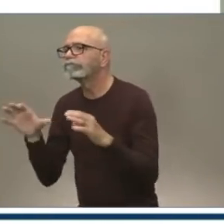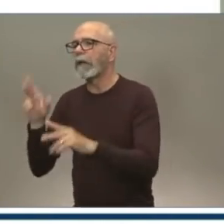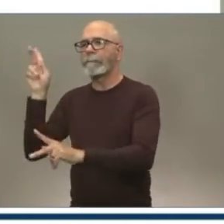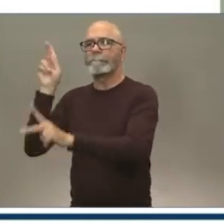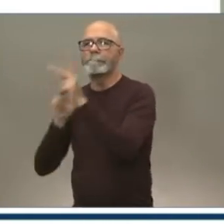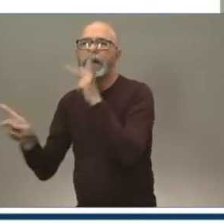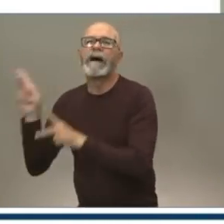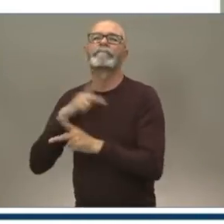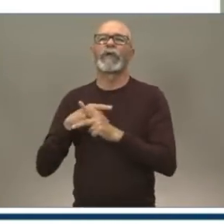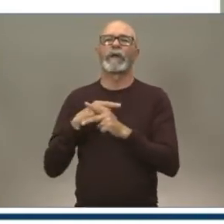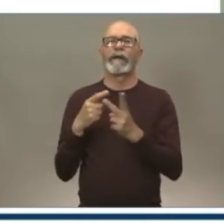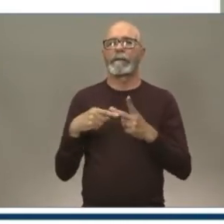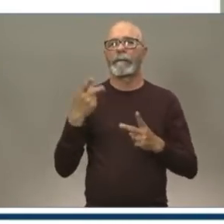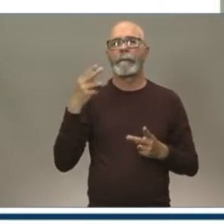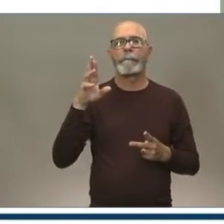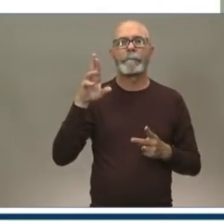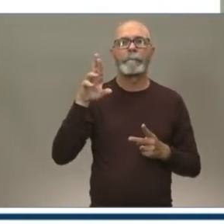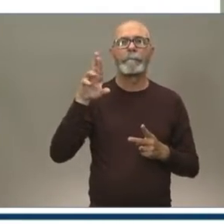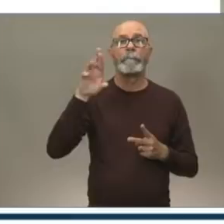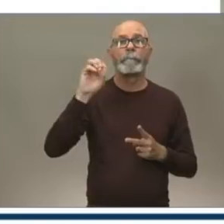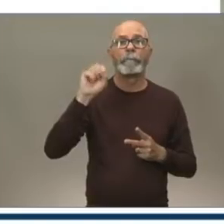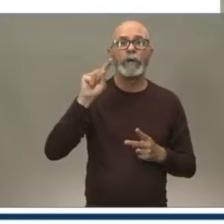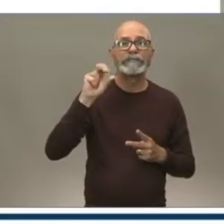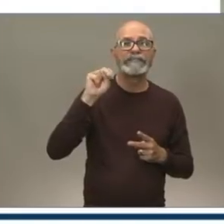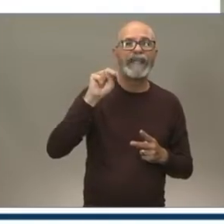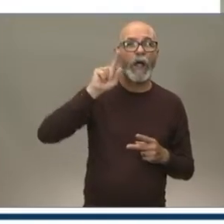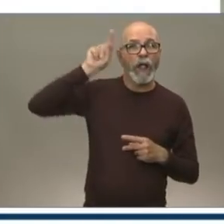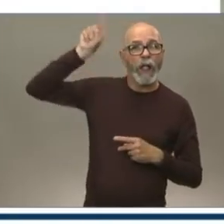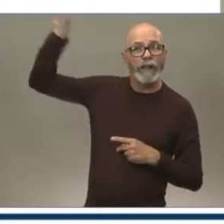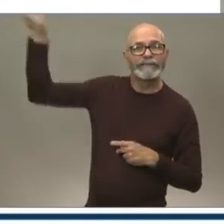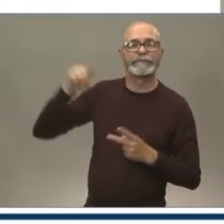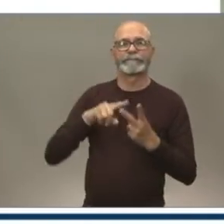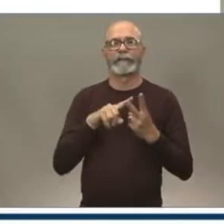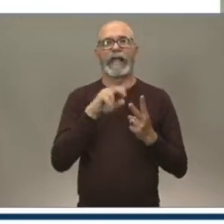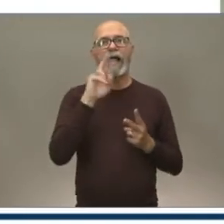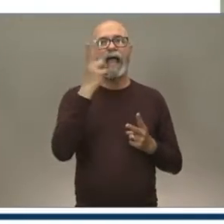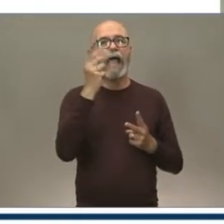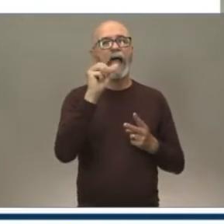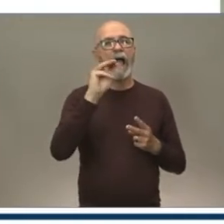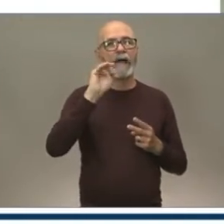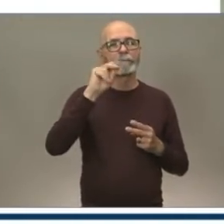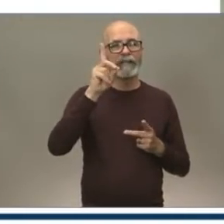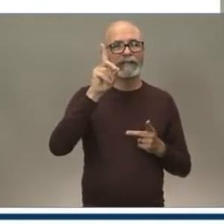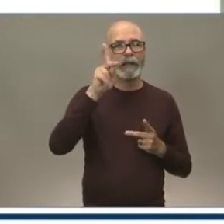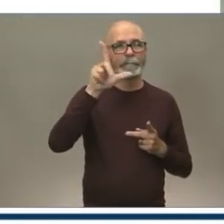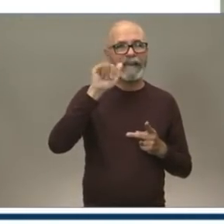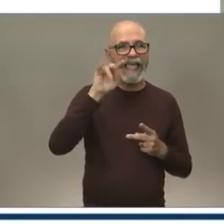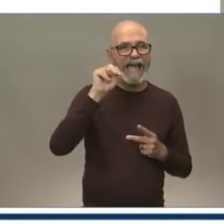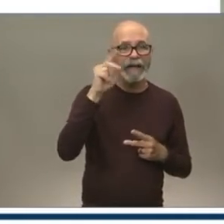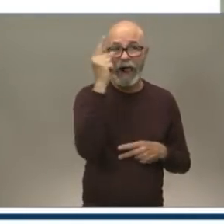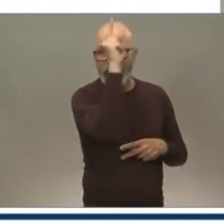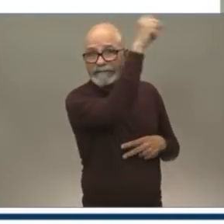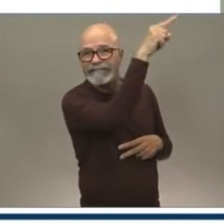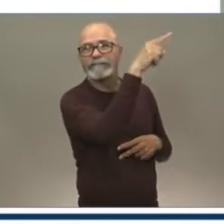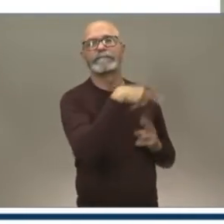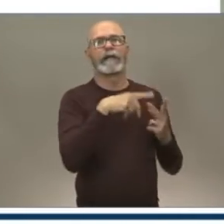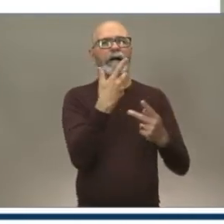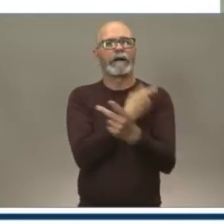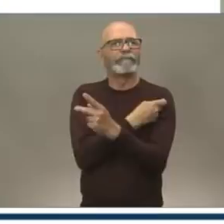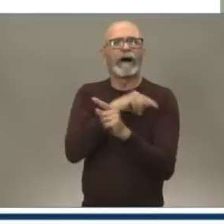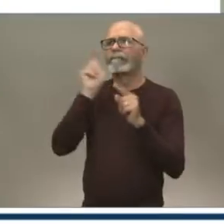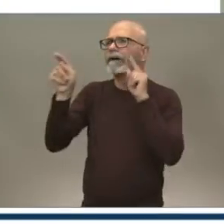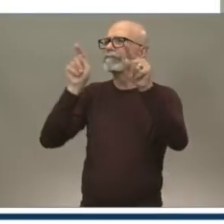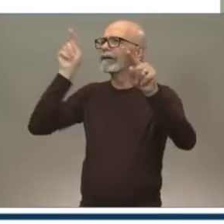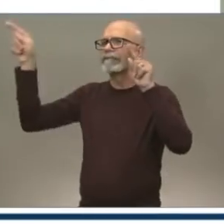Hammonds Plains. I've been talking to people that are getting out there and getting vaccines, and we all must do our part to get vaccinated, so book